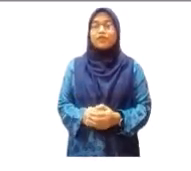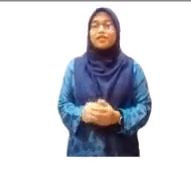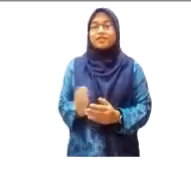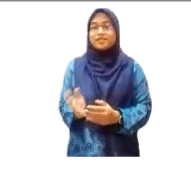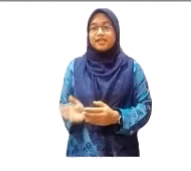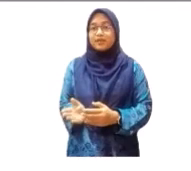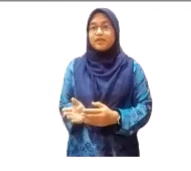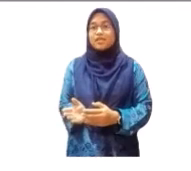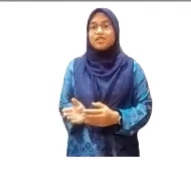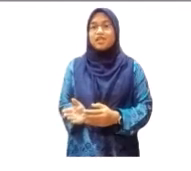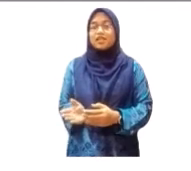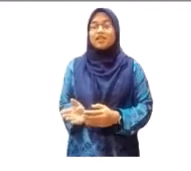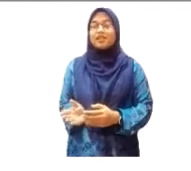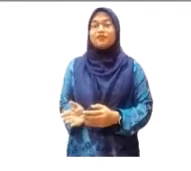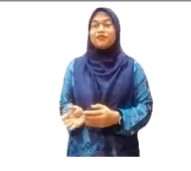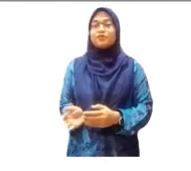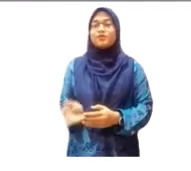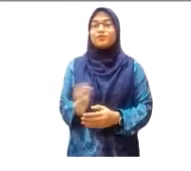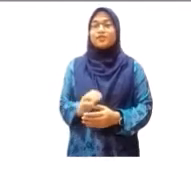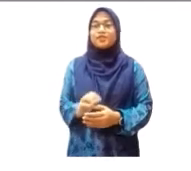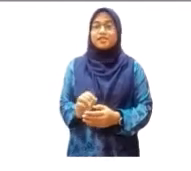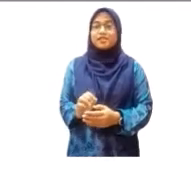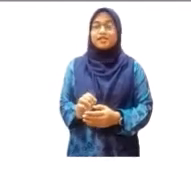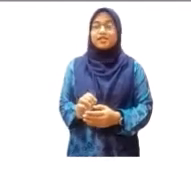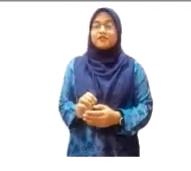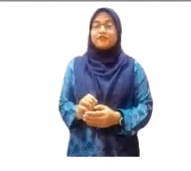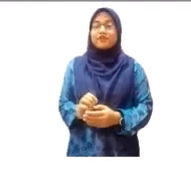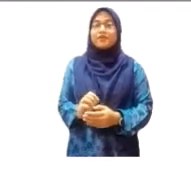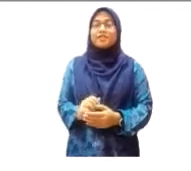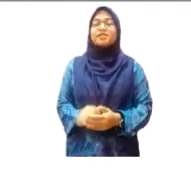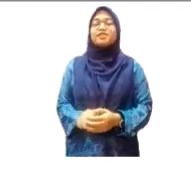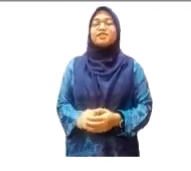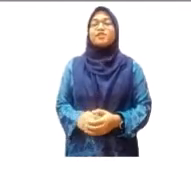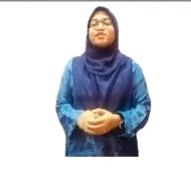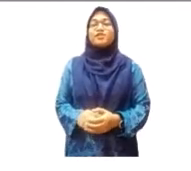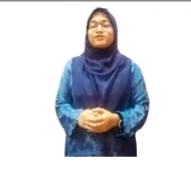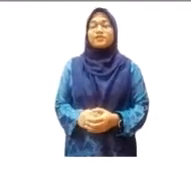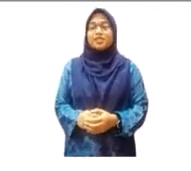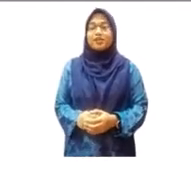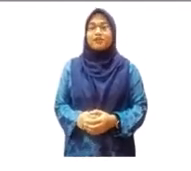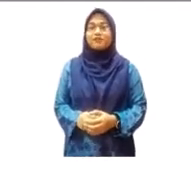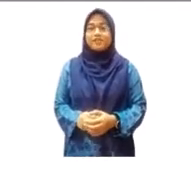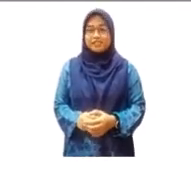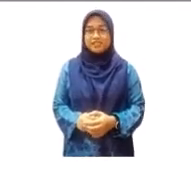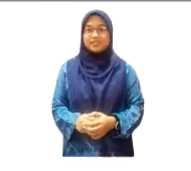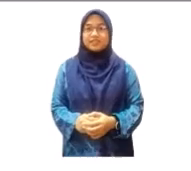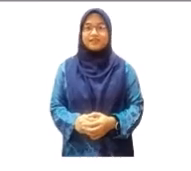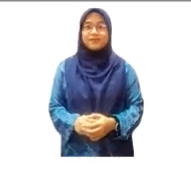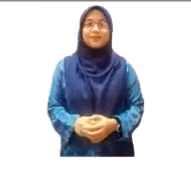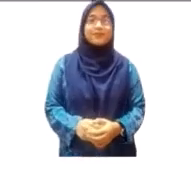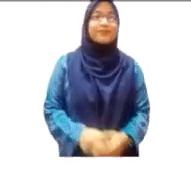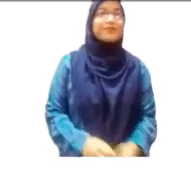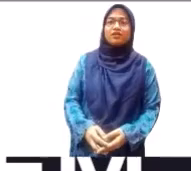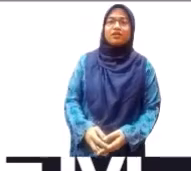familiarity with sign language that involves students from National Defence University of Malaysia.